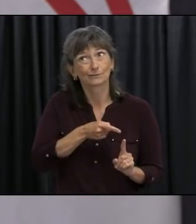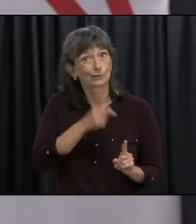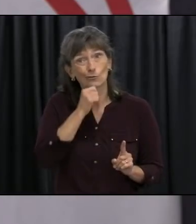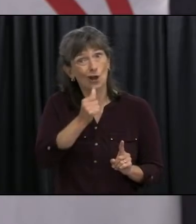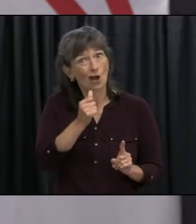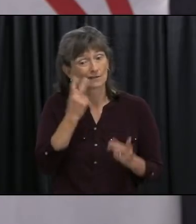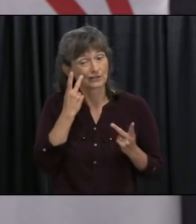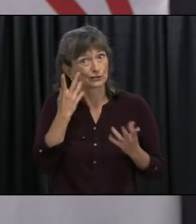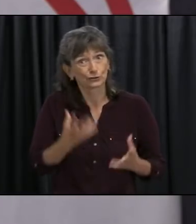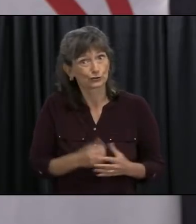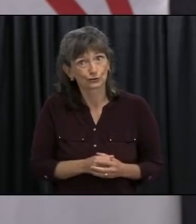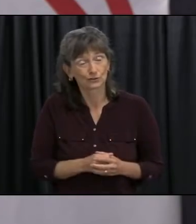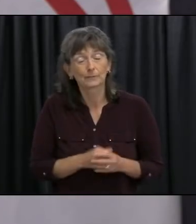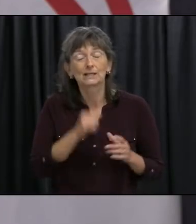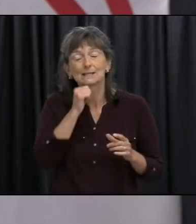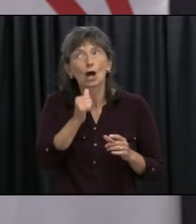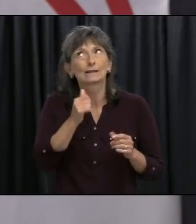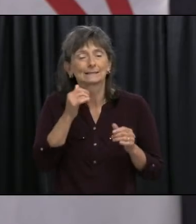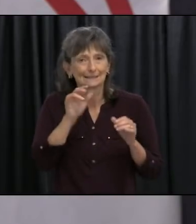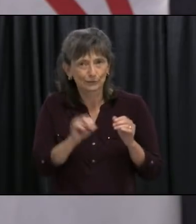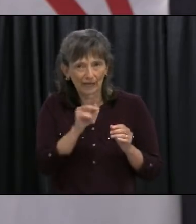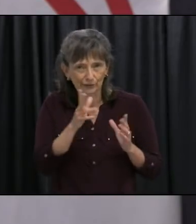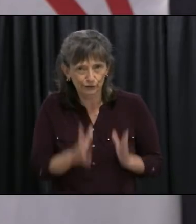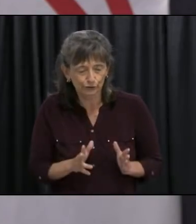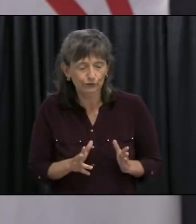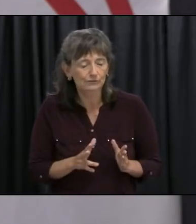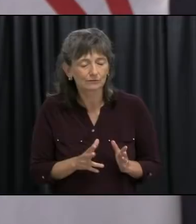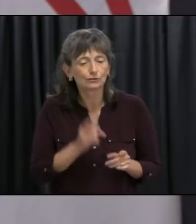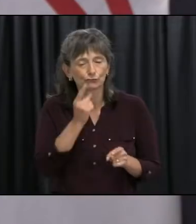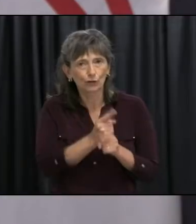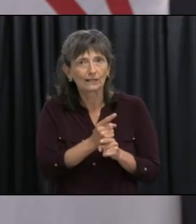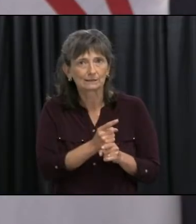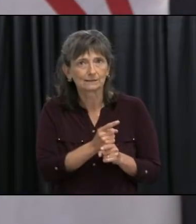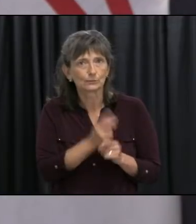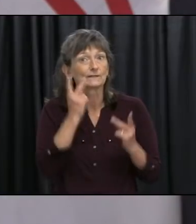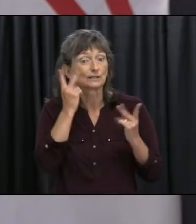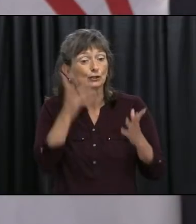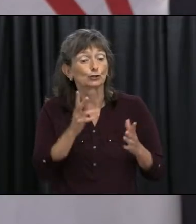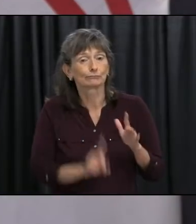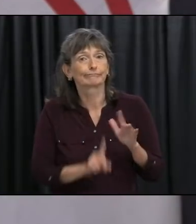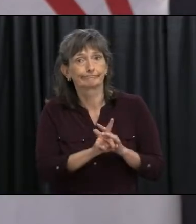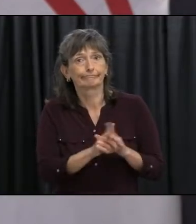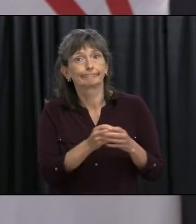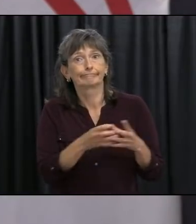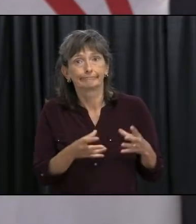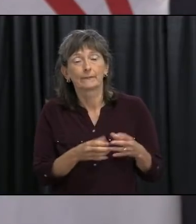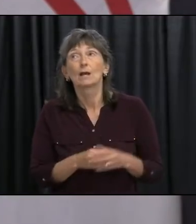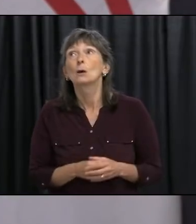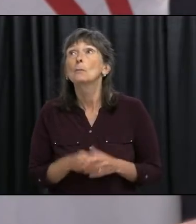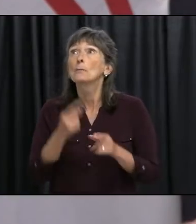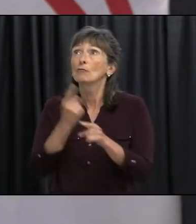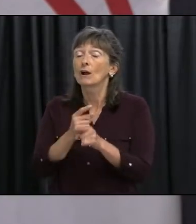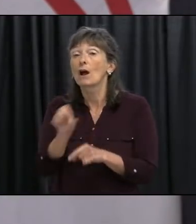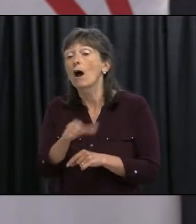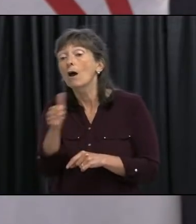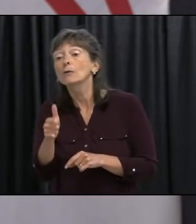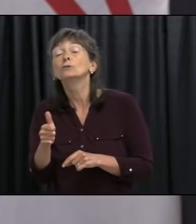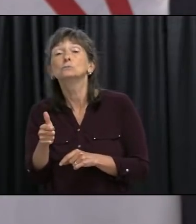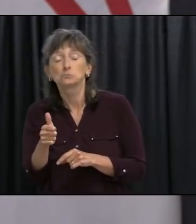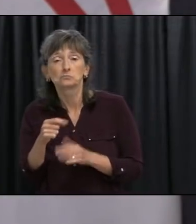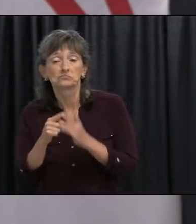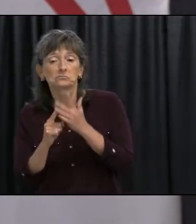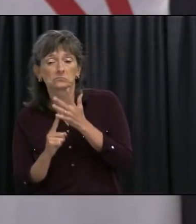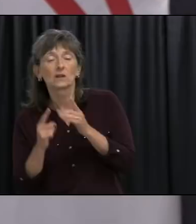have seen in our province. But you're correct in some aspects of it that, you know, people that would have been Newfoundlanders and Labradorians, there's some examples